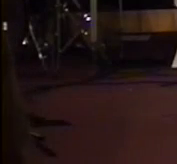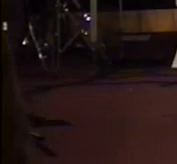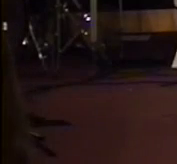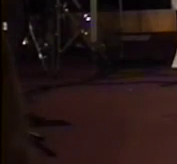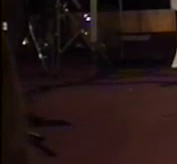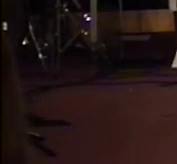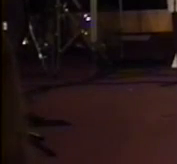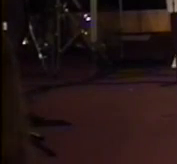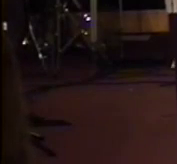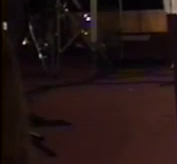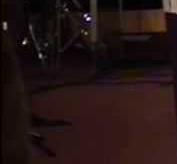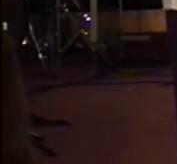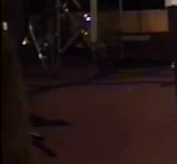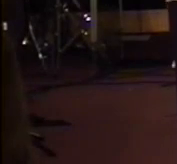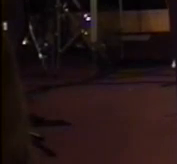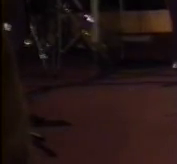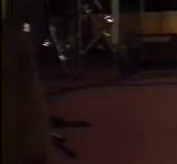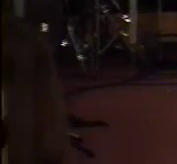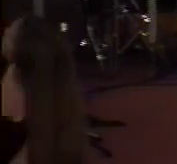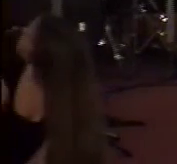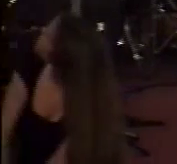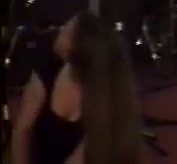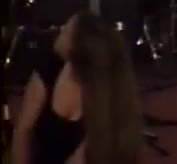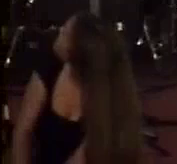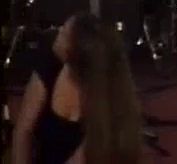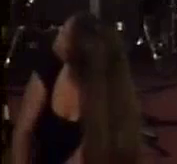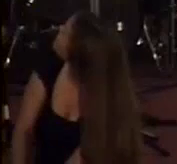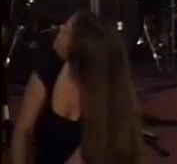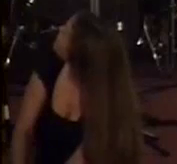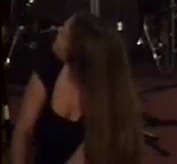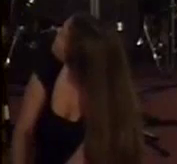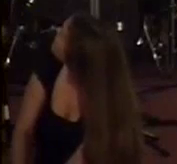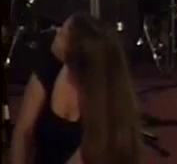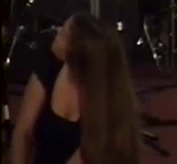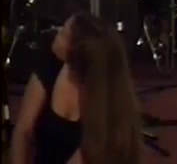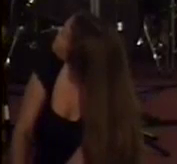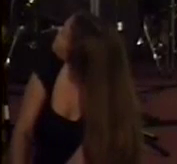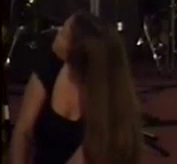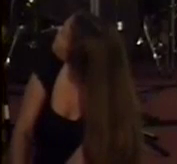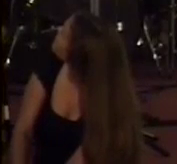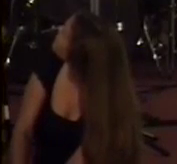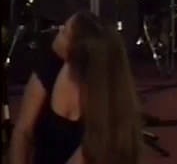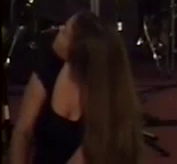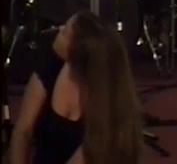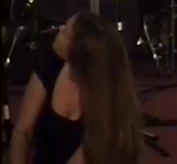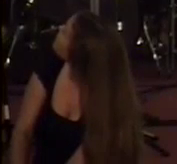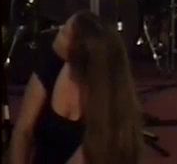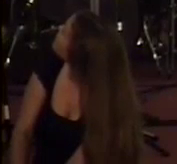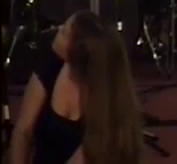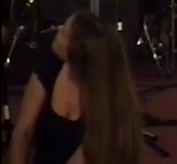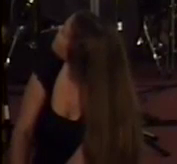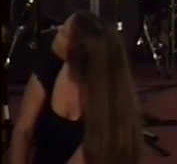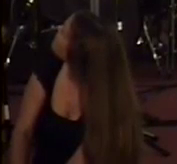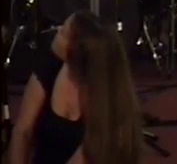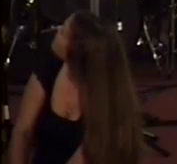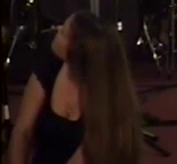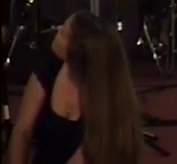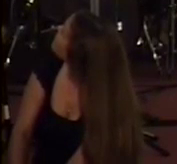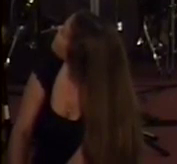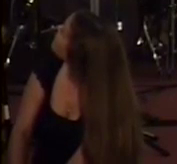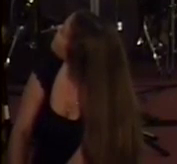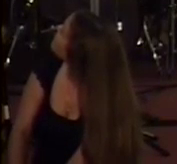in heaven and on earth. Go, therefore, and make disciples of all the nations." There it is.